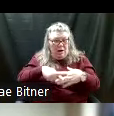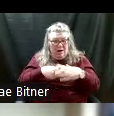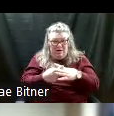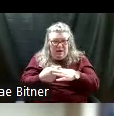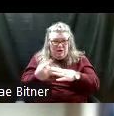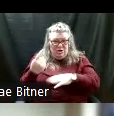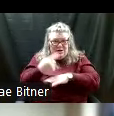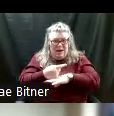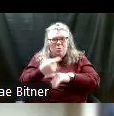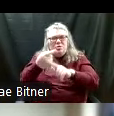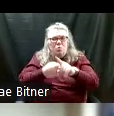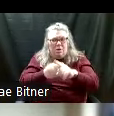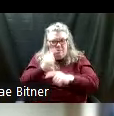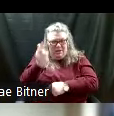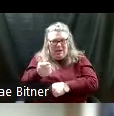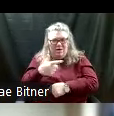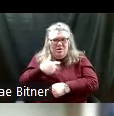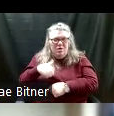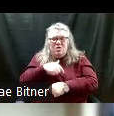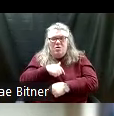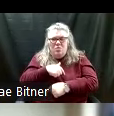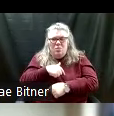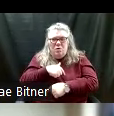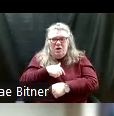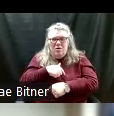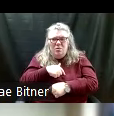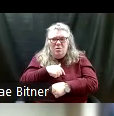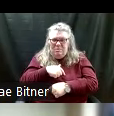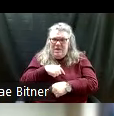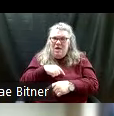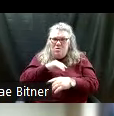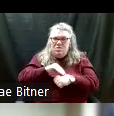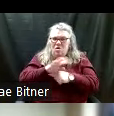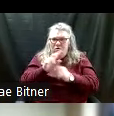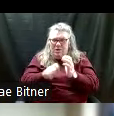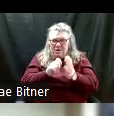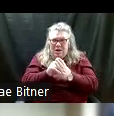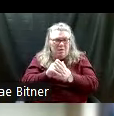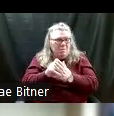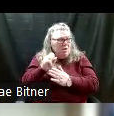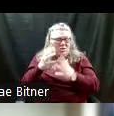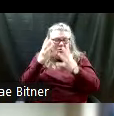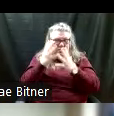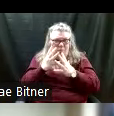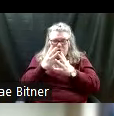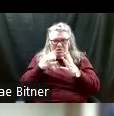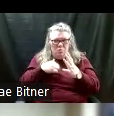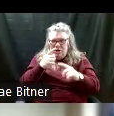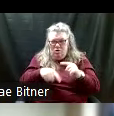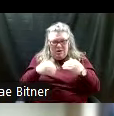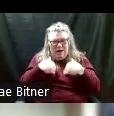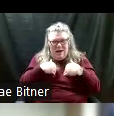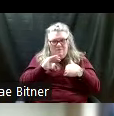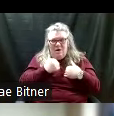month later. Again, we were in the height of COVID times. So unfortunately, we were not able to have